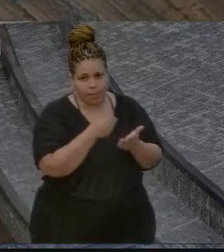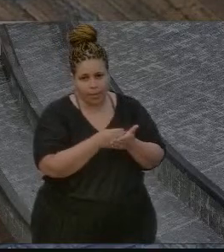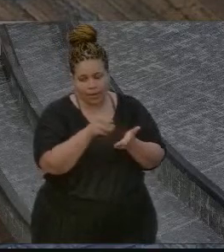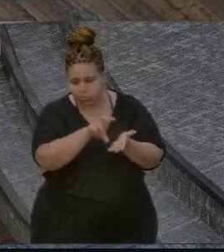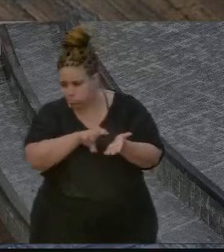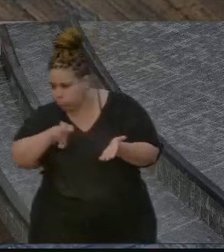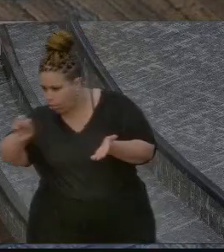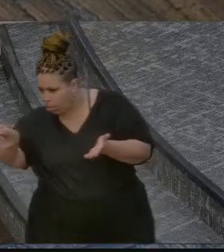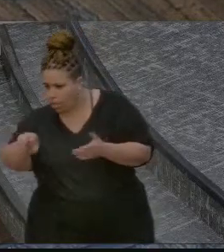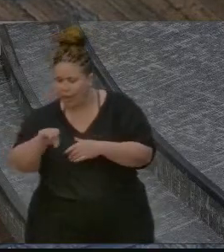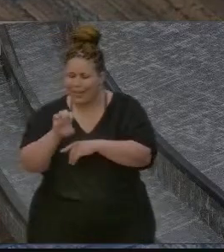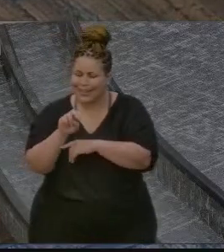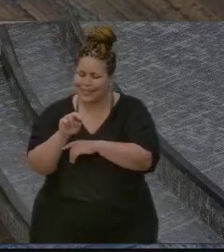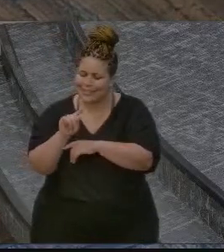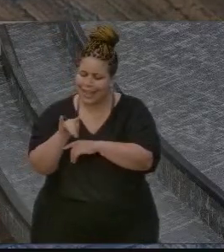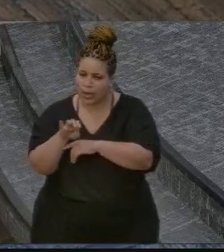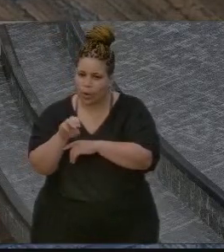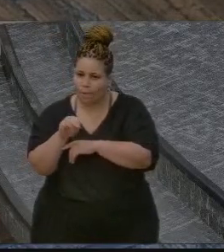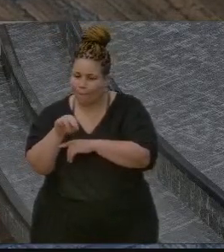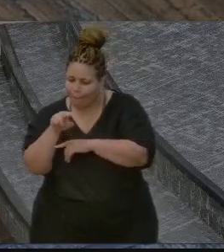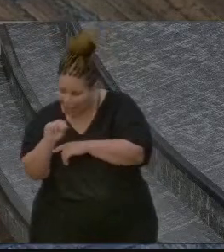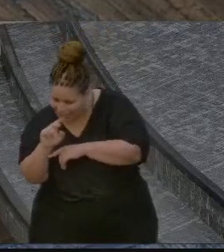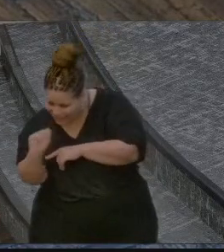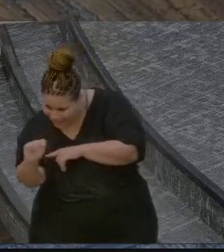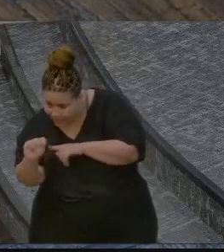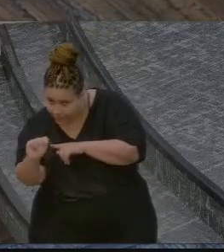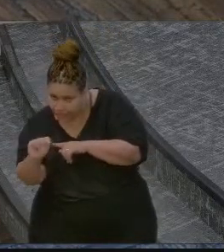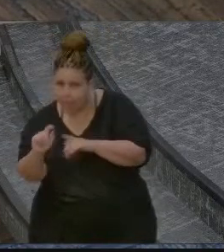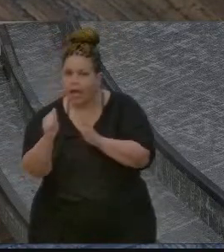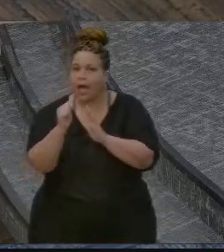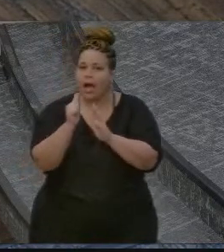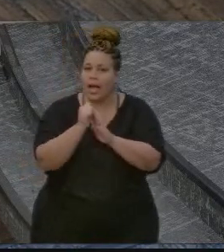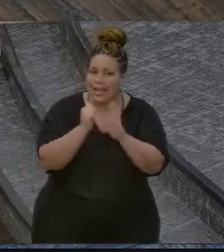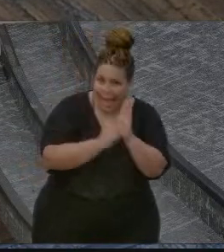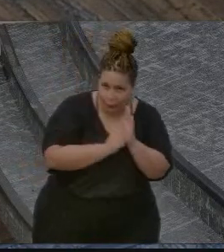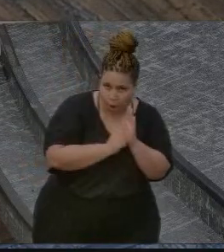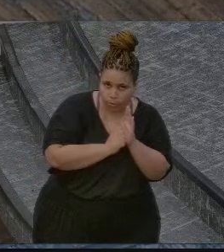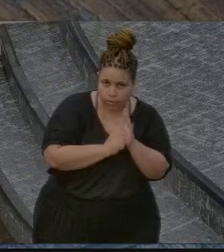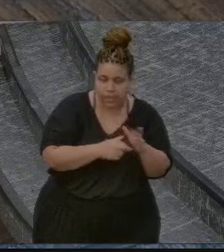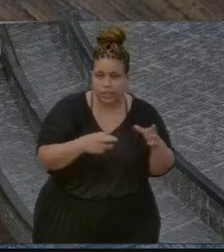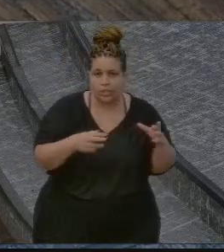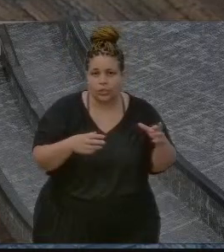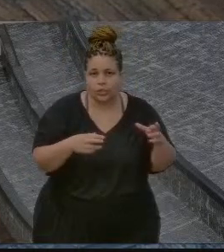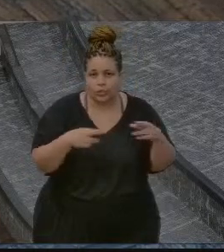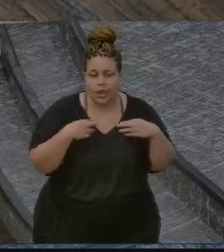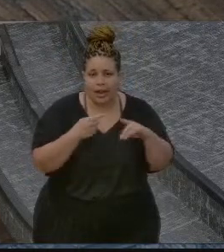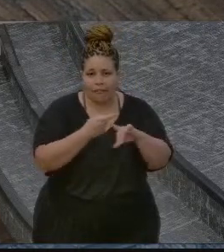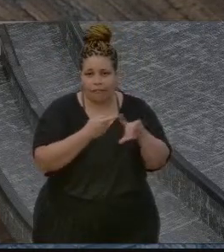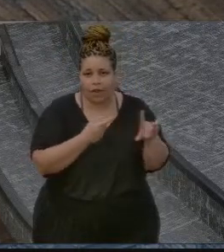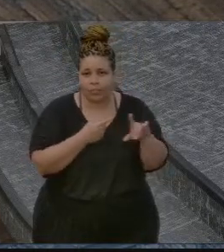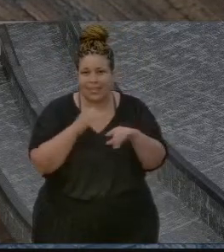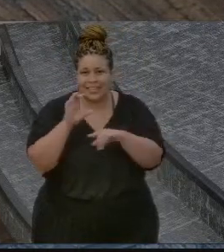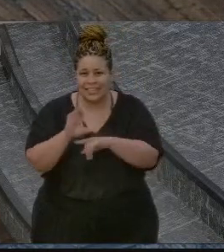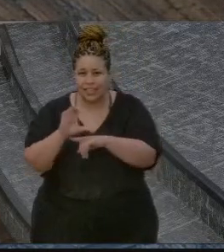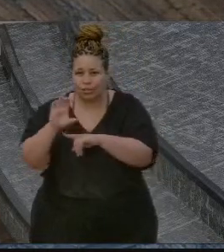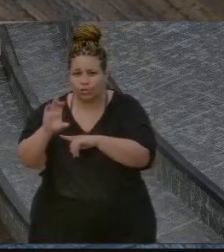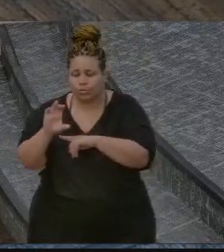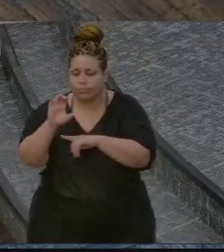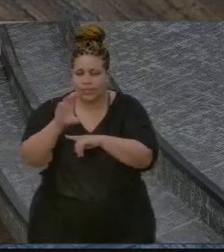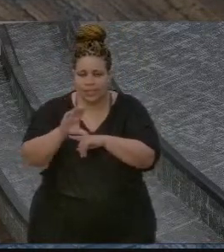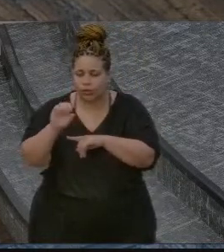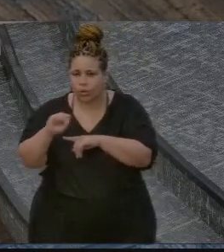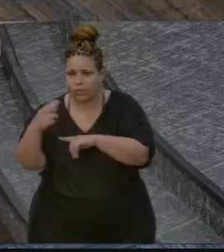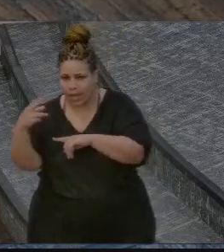account so that we can reapply for it for the Cedar Shoals project that'll be coming up in probably a year or two. So we did the